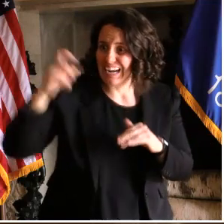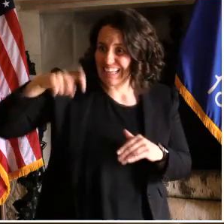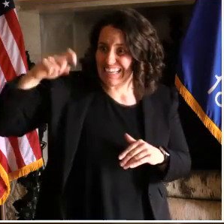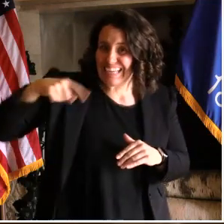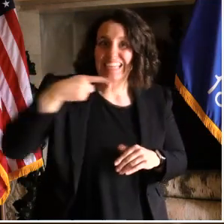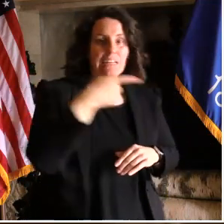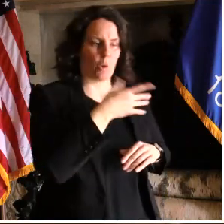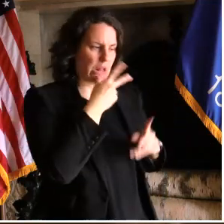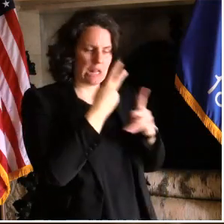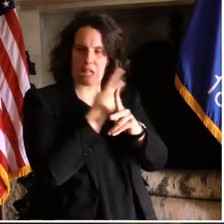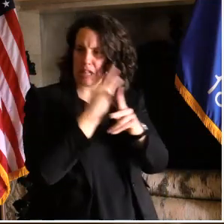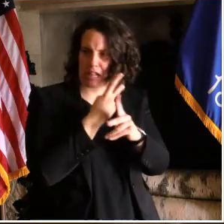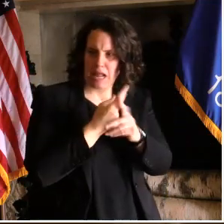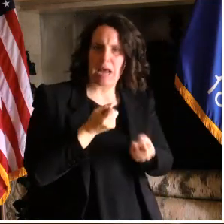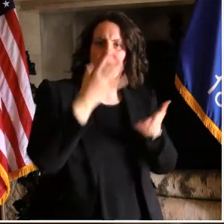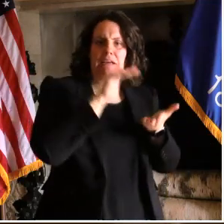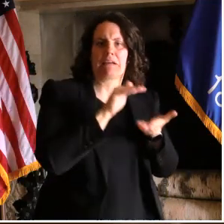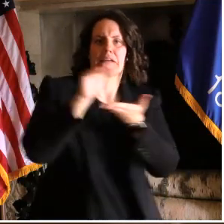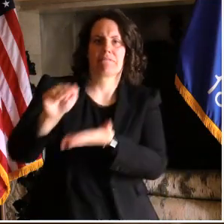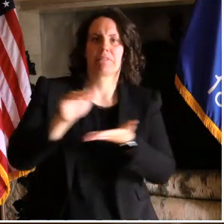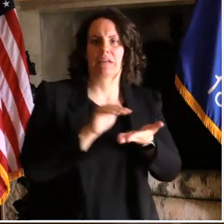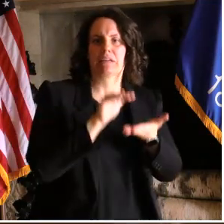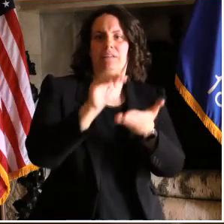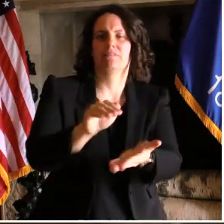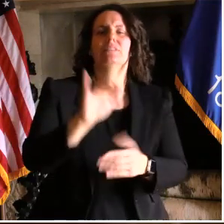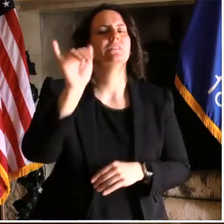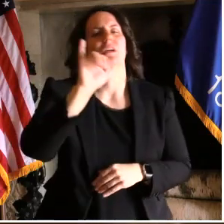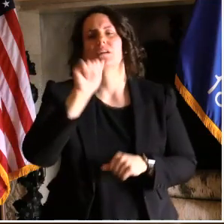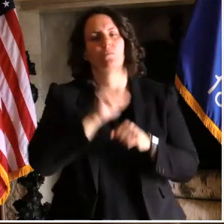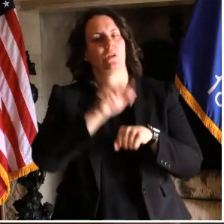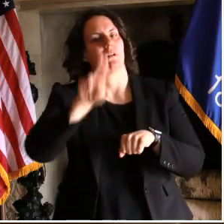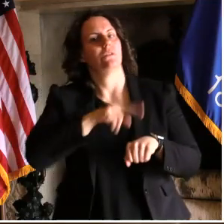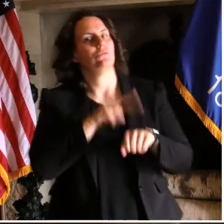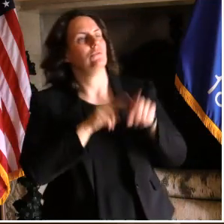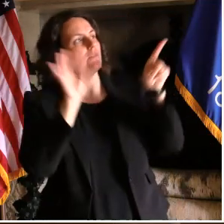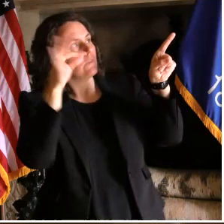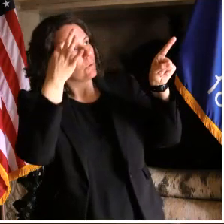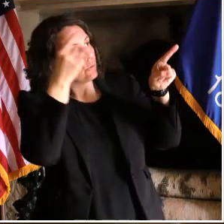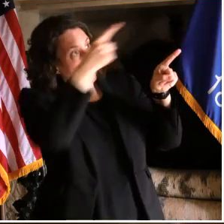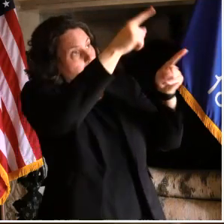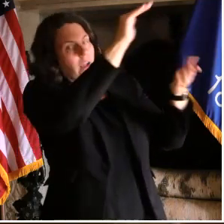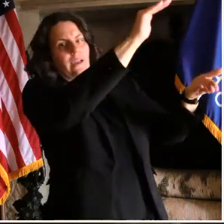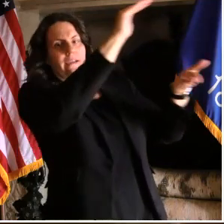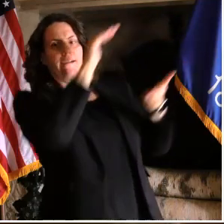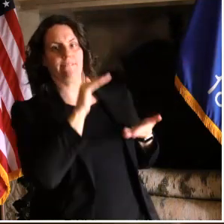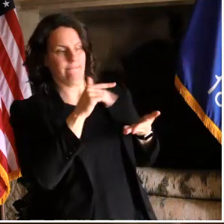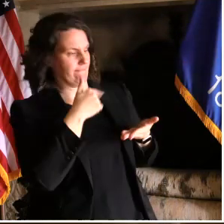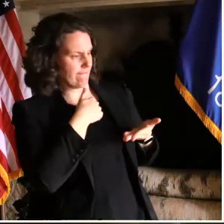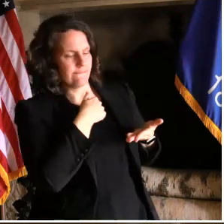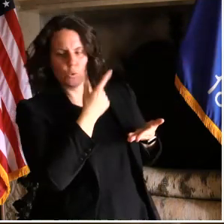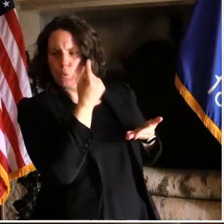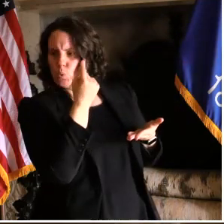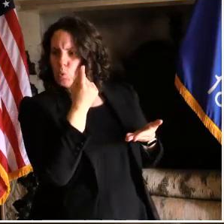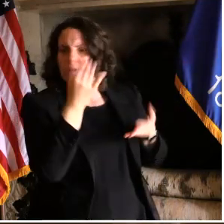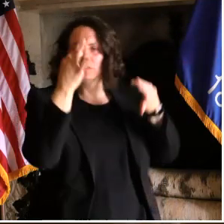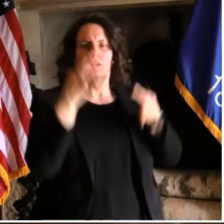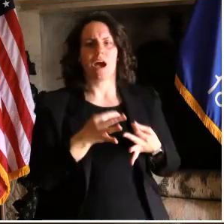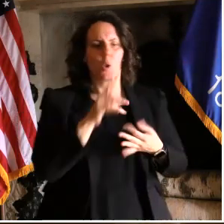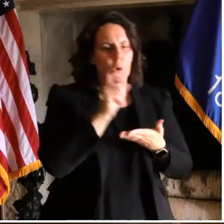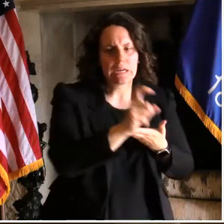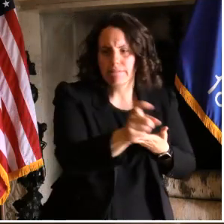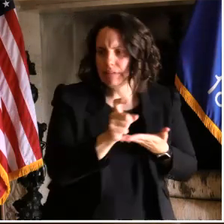National Stockpile, PPE. As the governor mentioned, we have a couple different streams